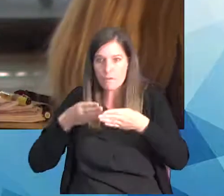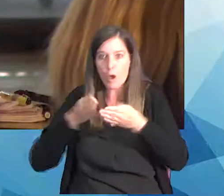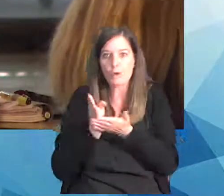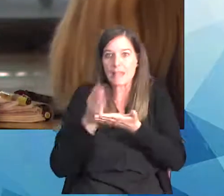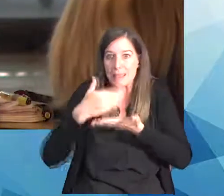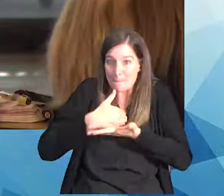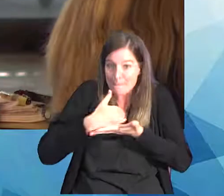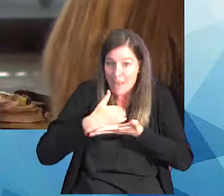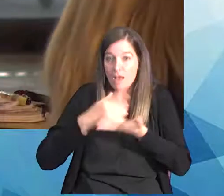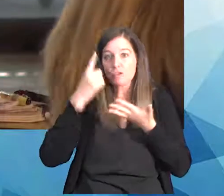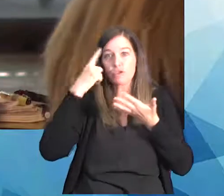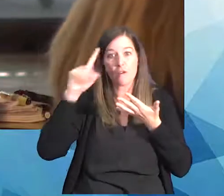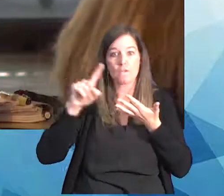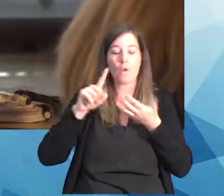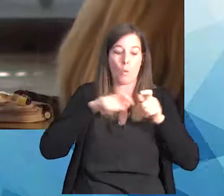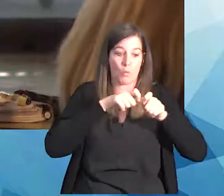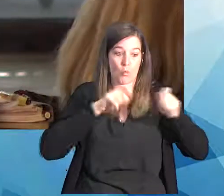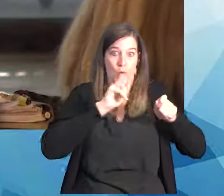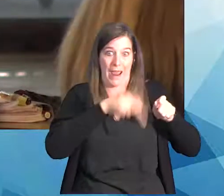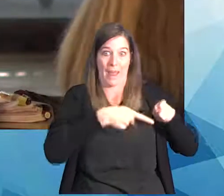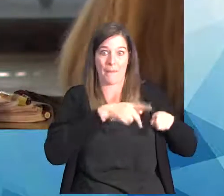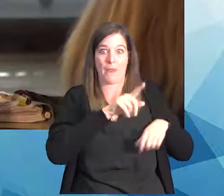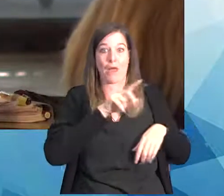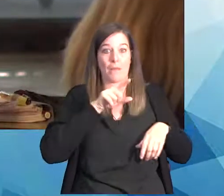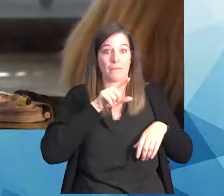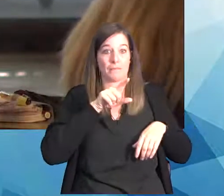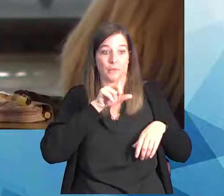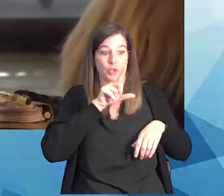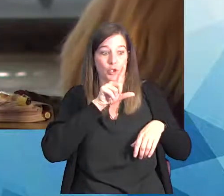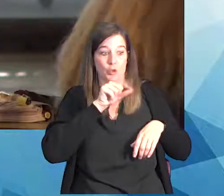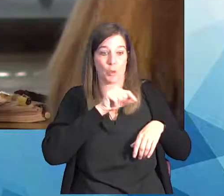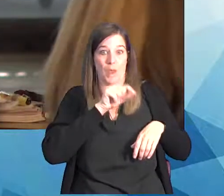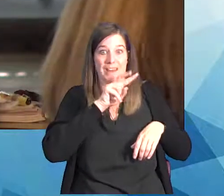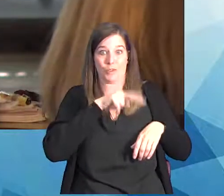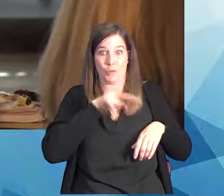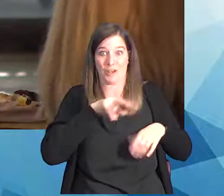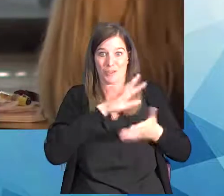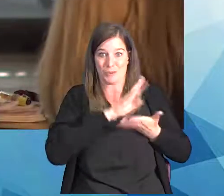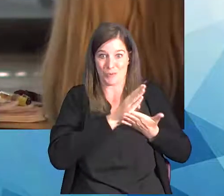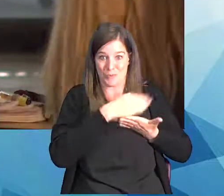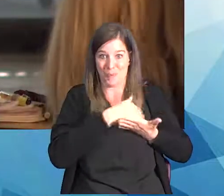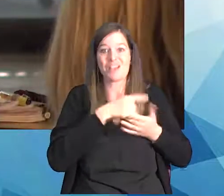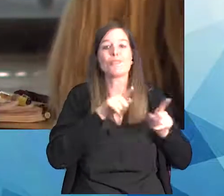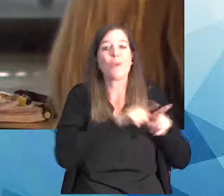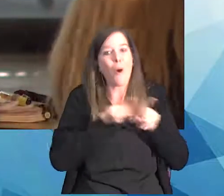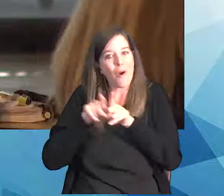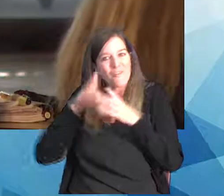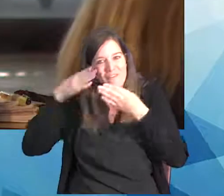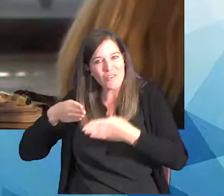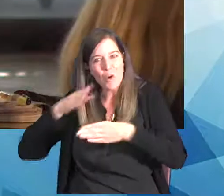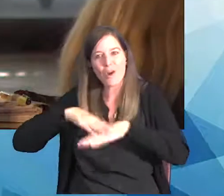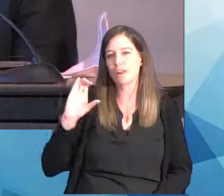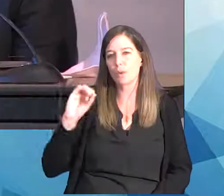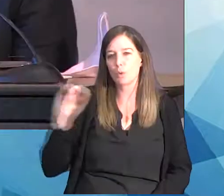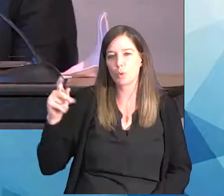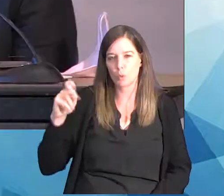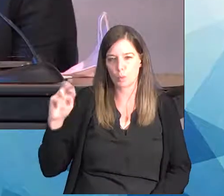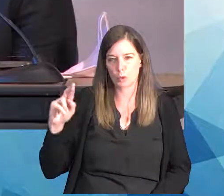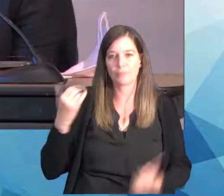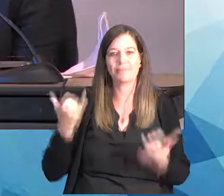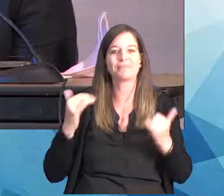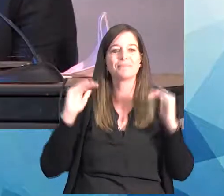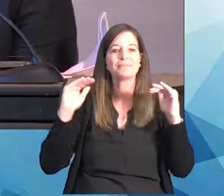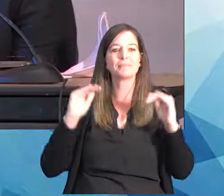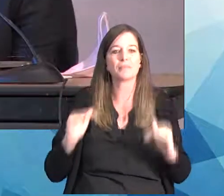also beginning to work on the 2023 budget, which is due to the state on or before September 1st. The business approval